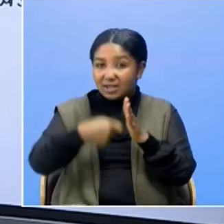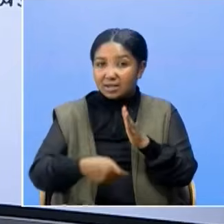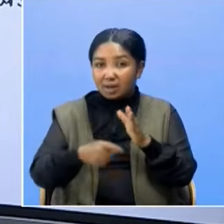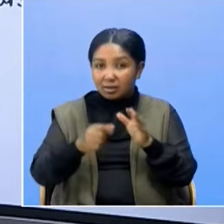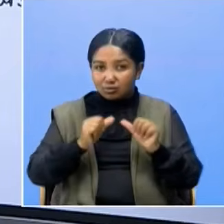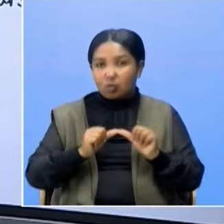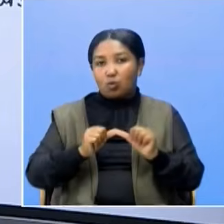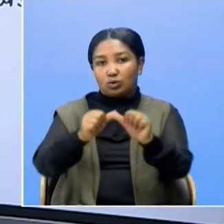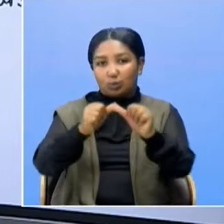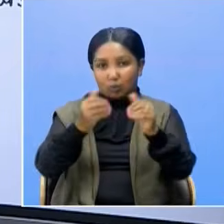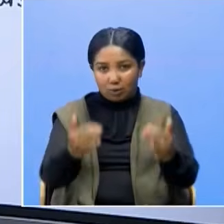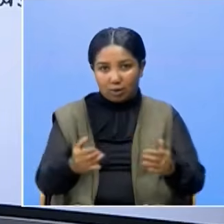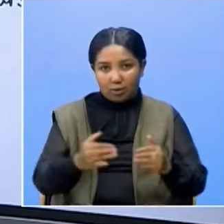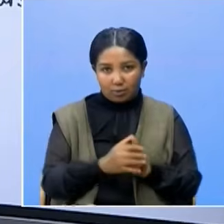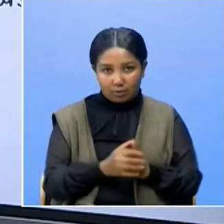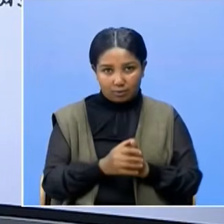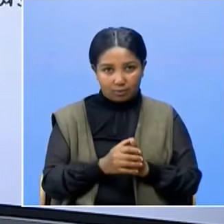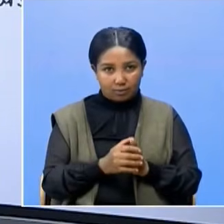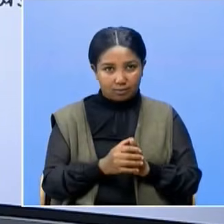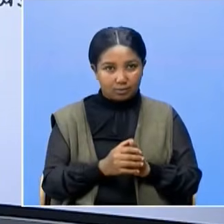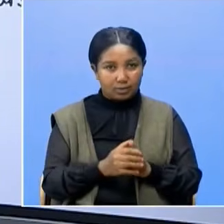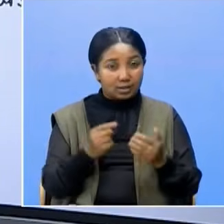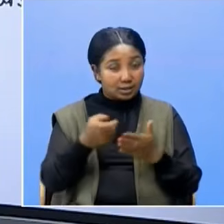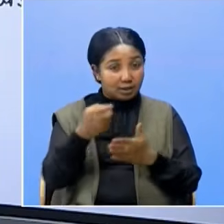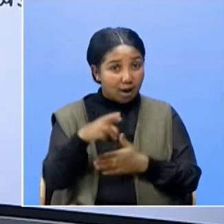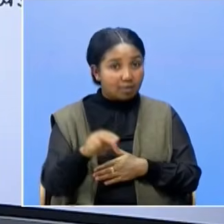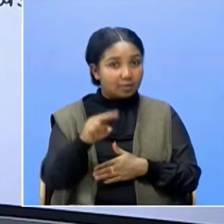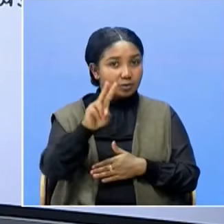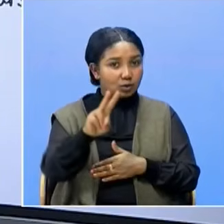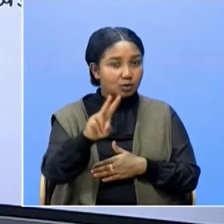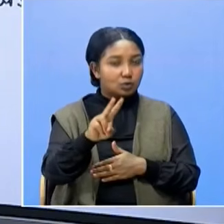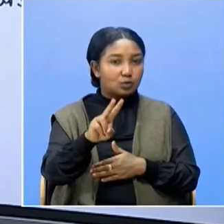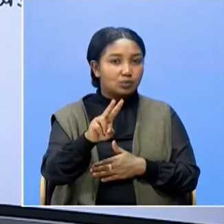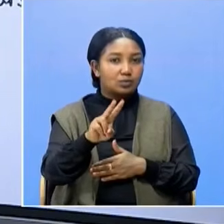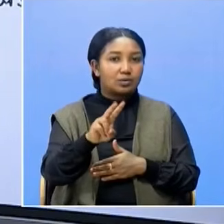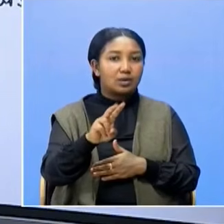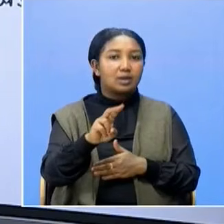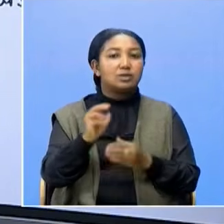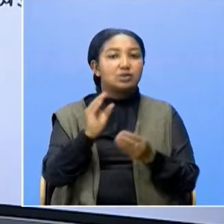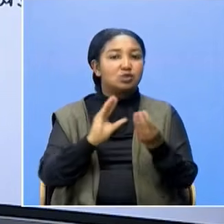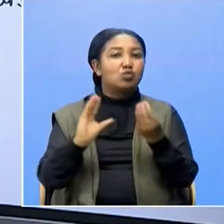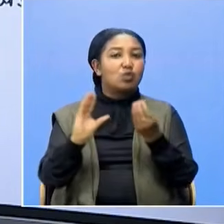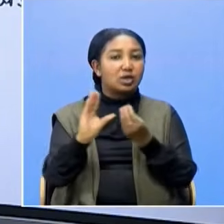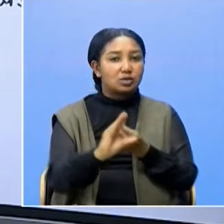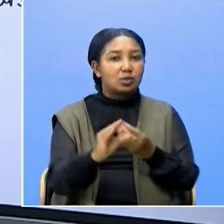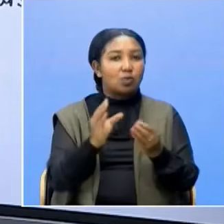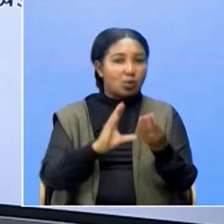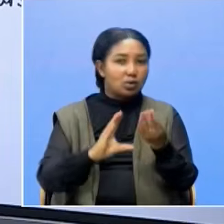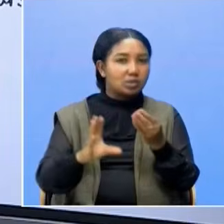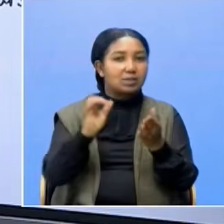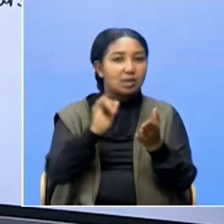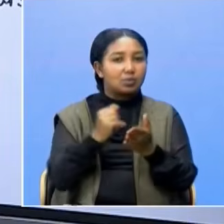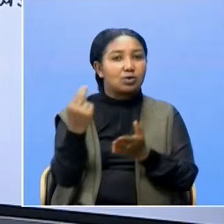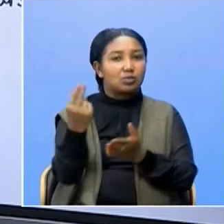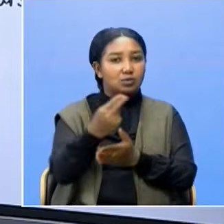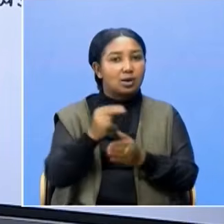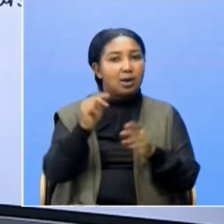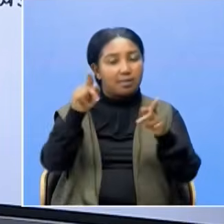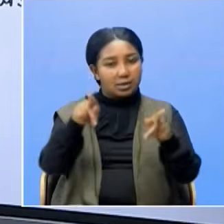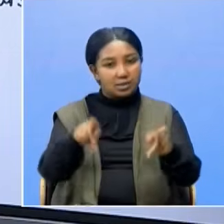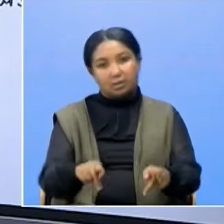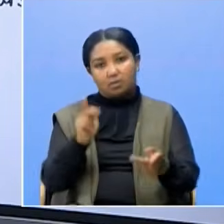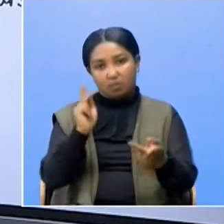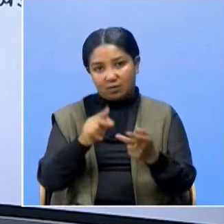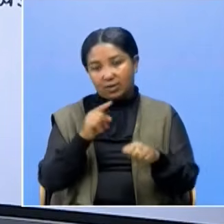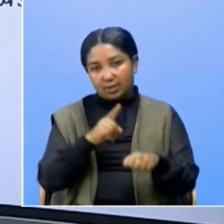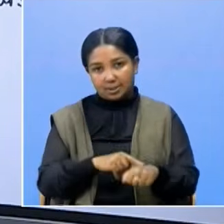is still now. Okay? These are the two situations or conditions that we use the present